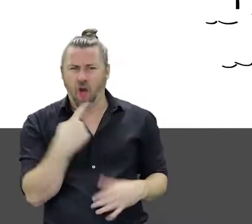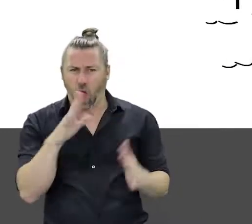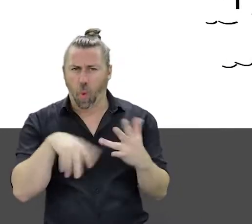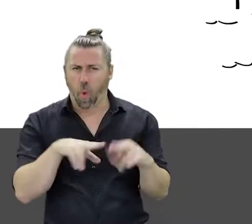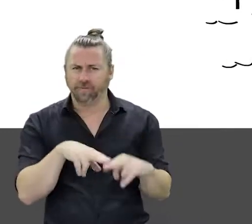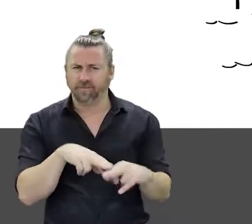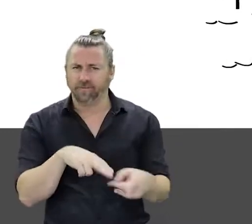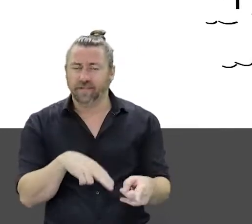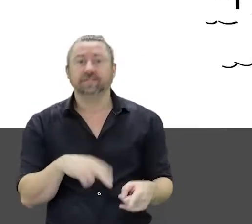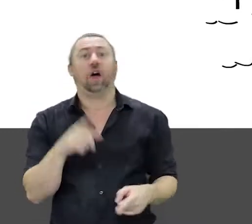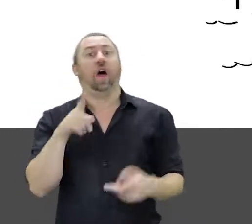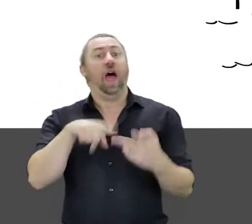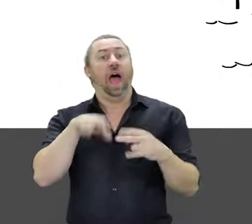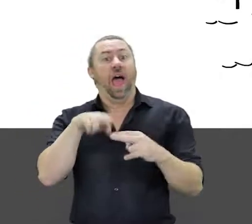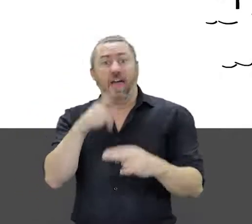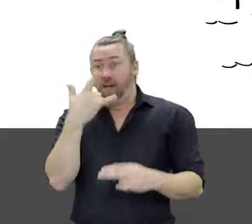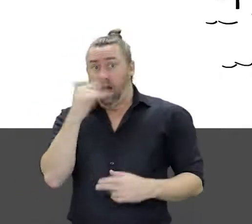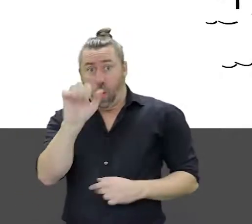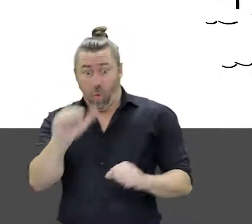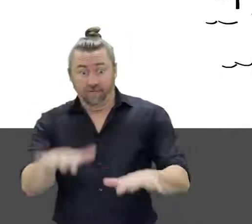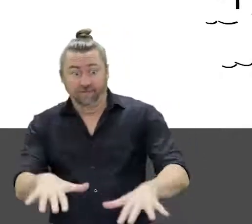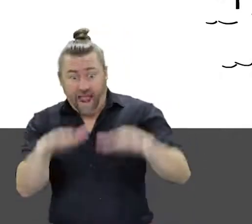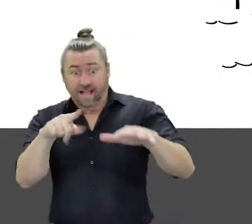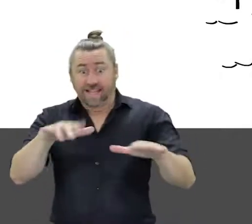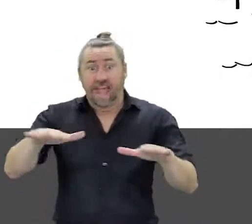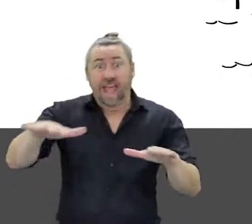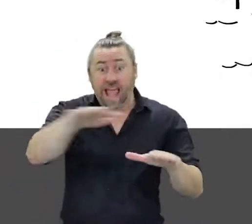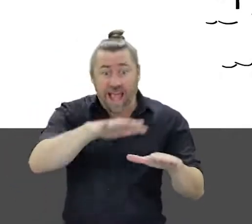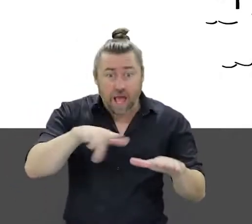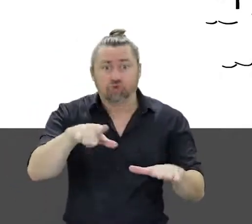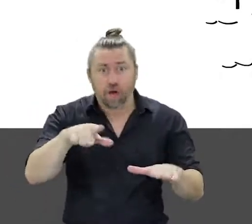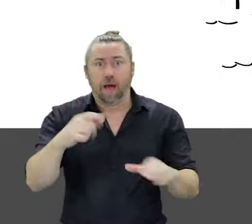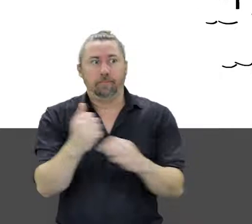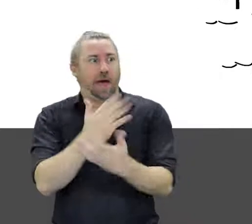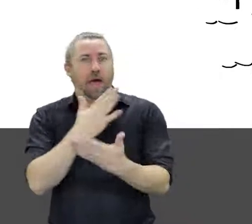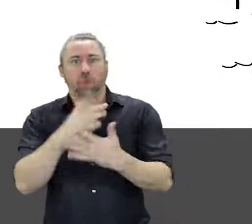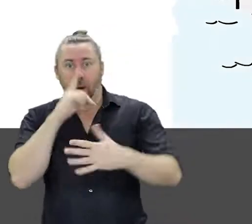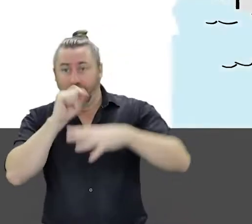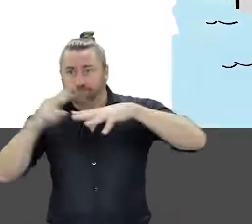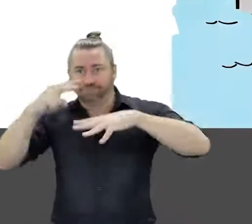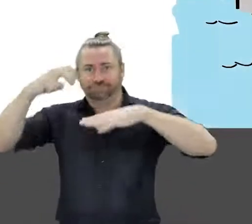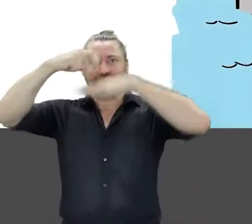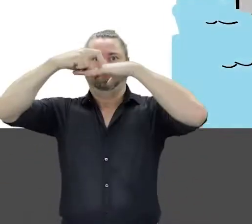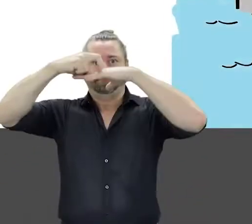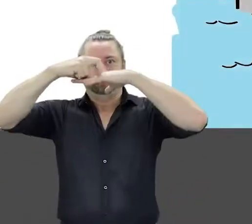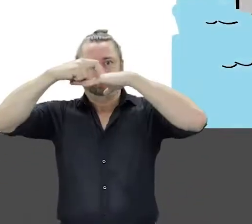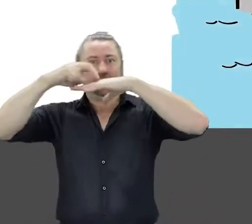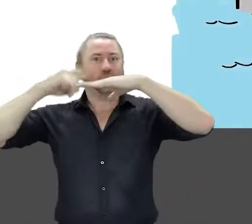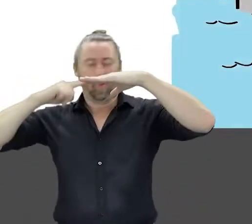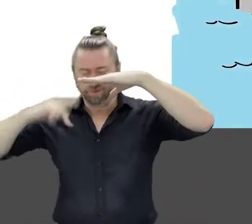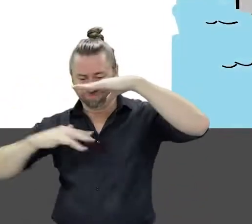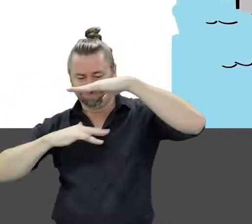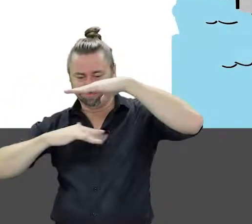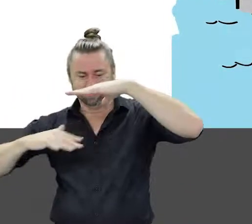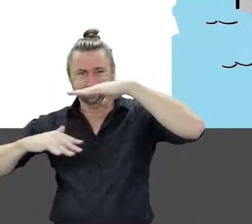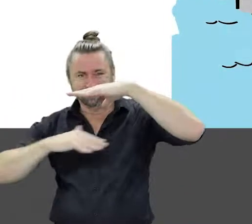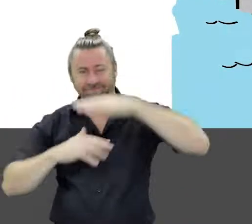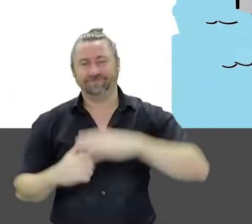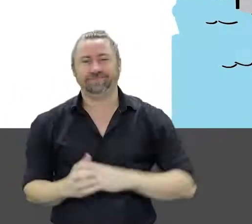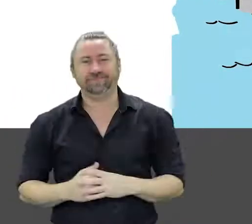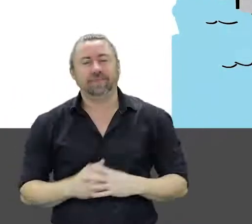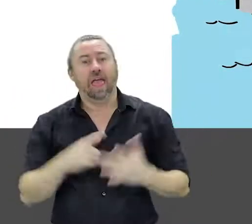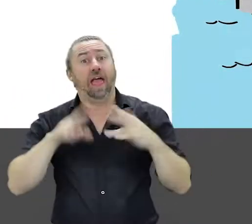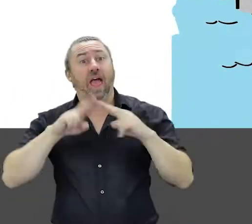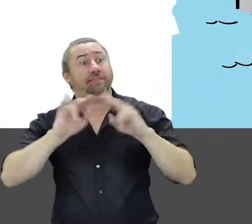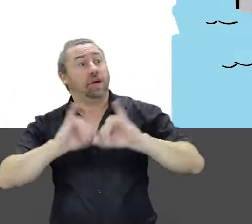to elevated areas that will allow them to stay out of the water. During an emergency, always follow the